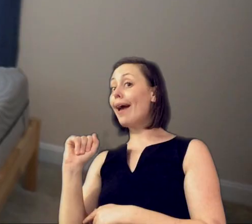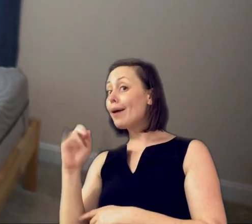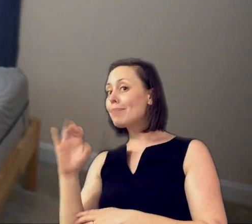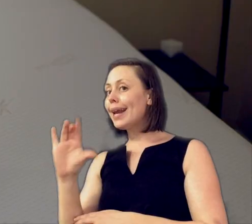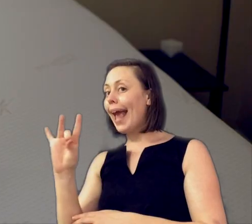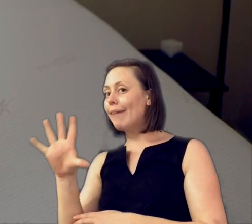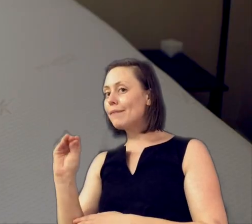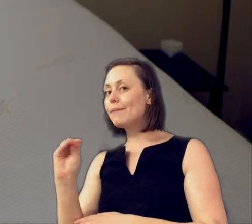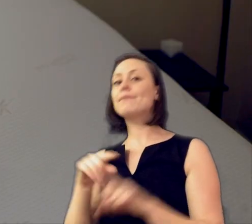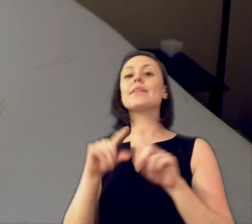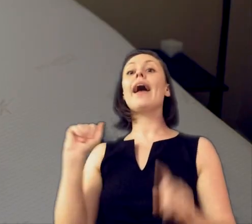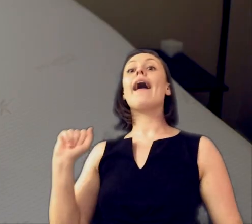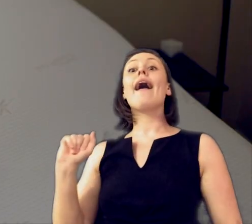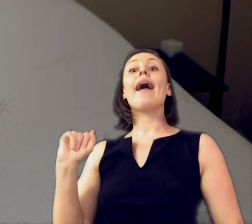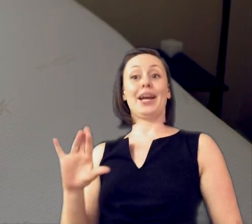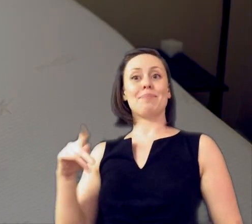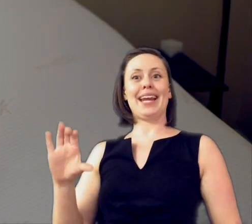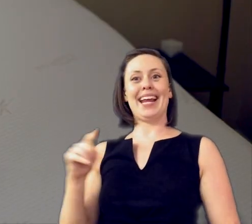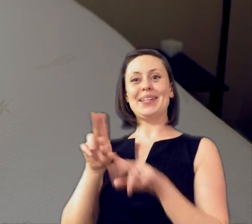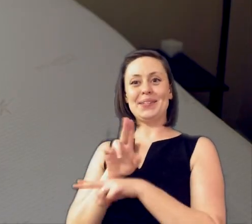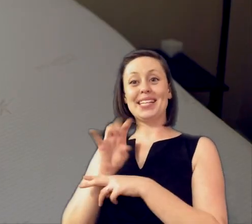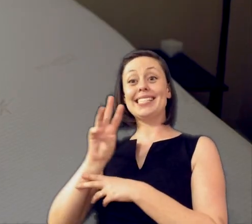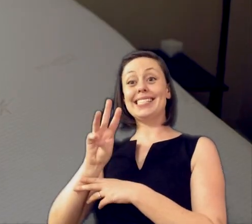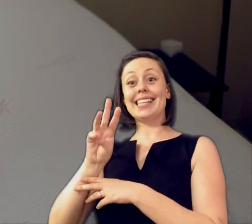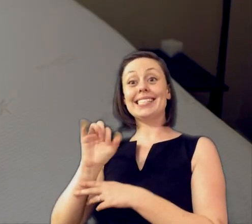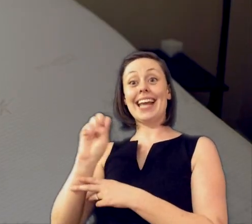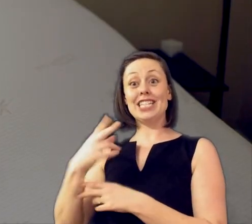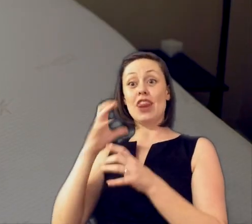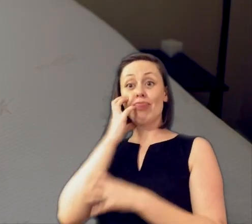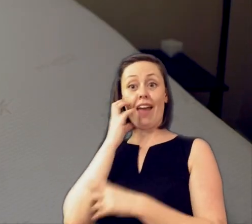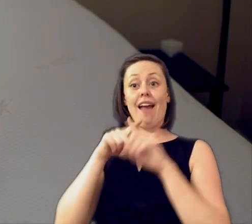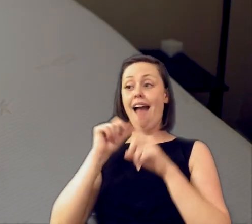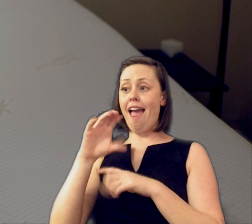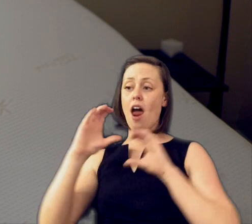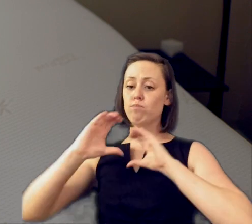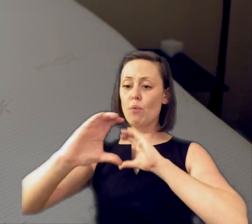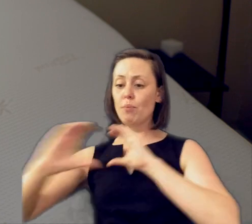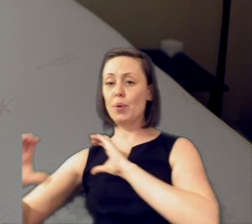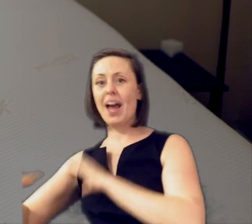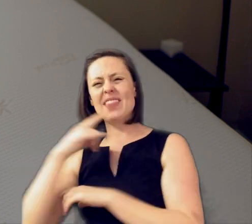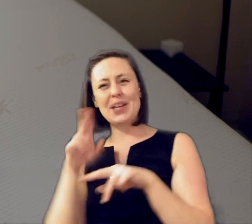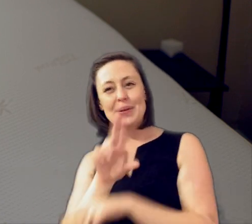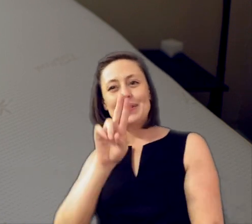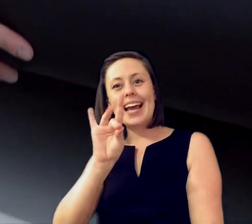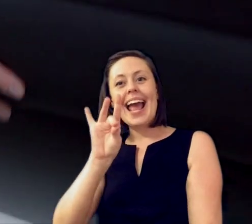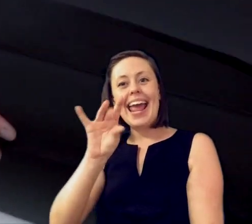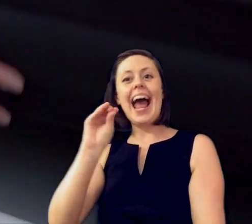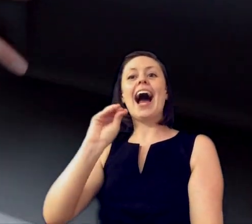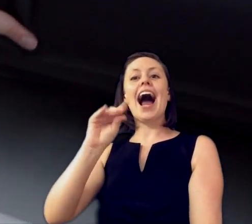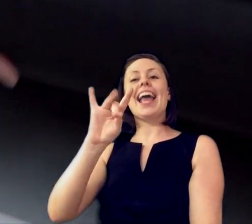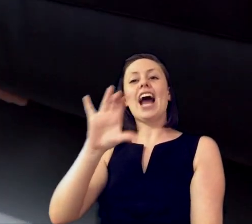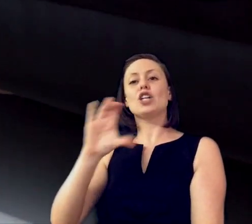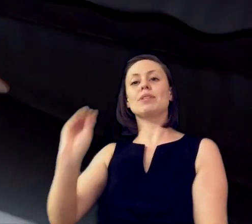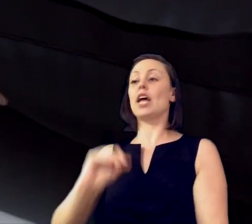AirPedic 850. So AirPedic uses 6-inch thick air chambers, and they use 100% medical grade